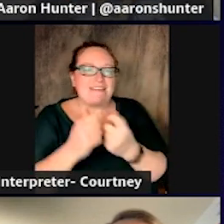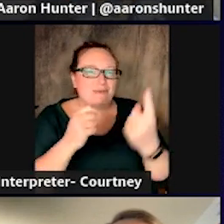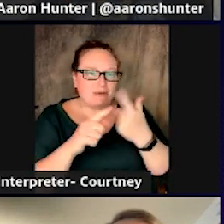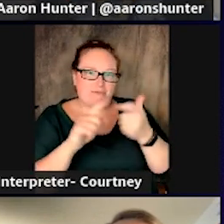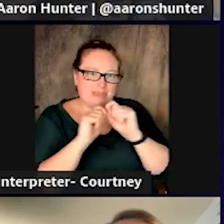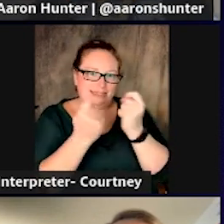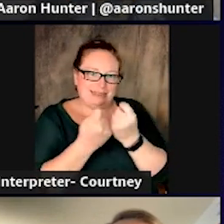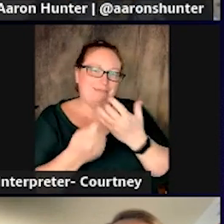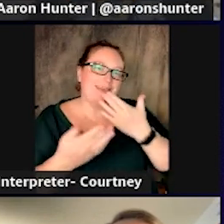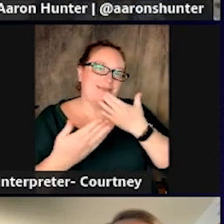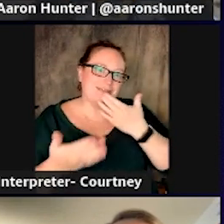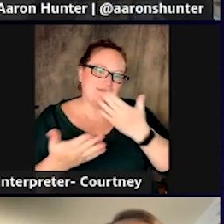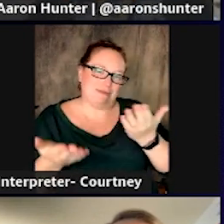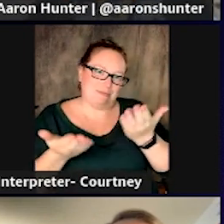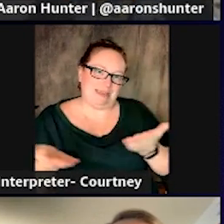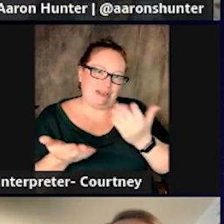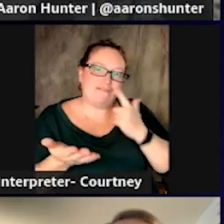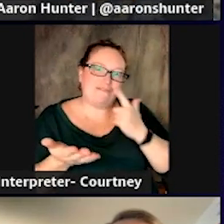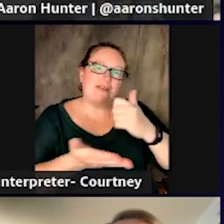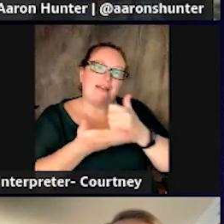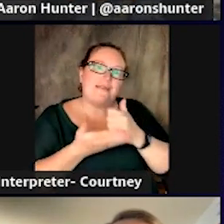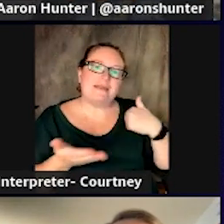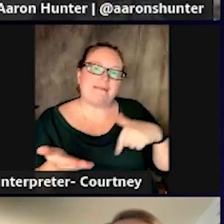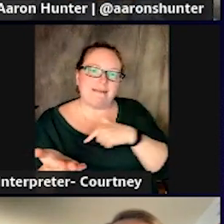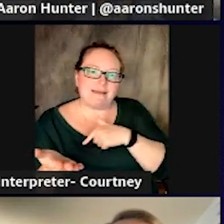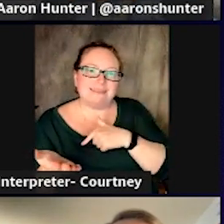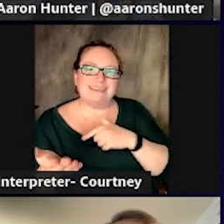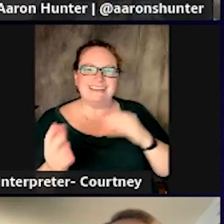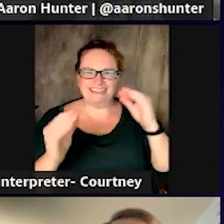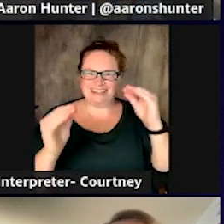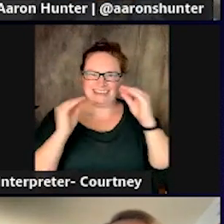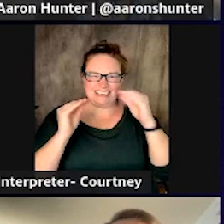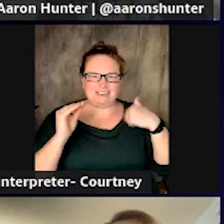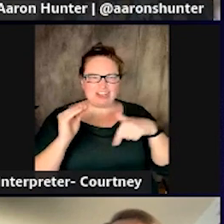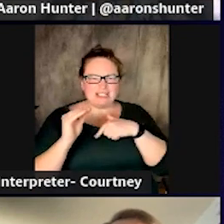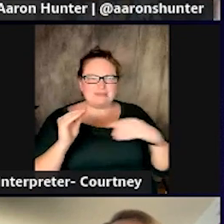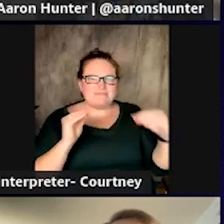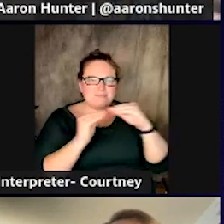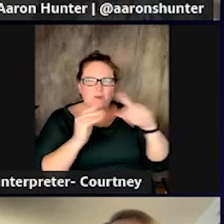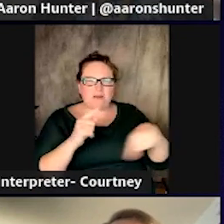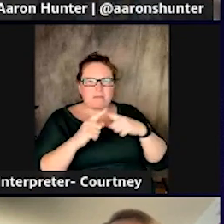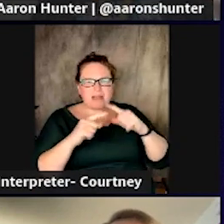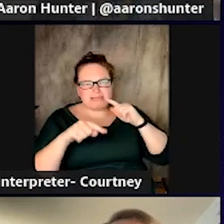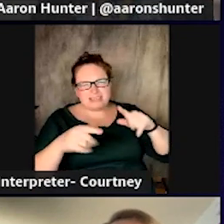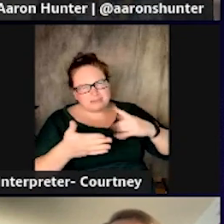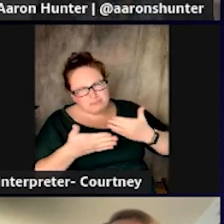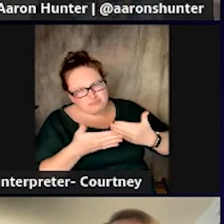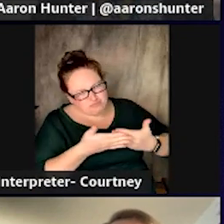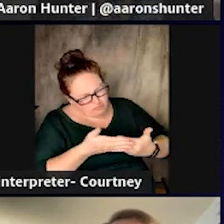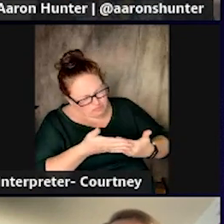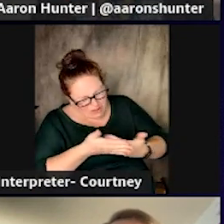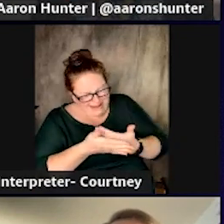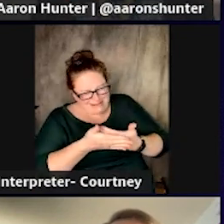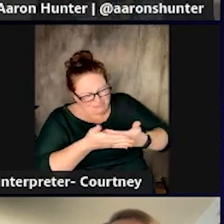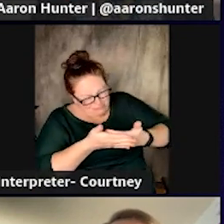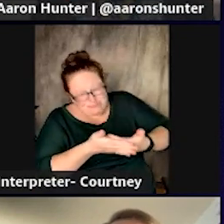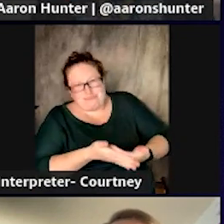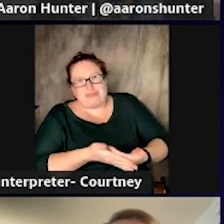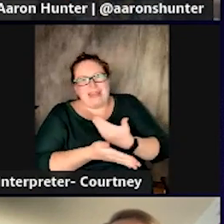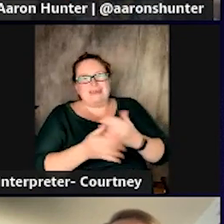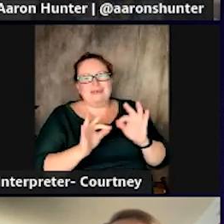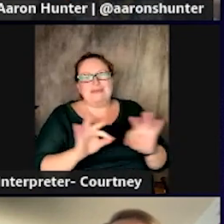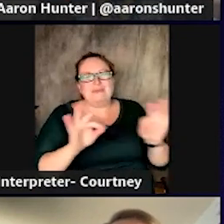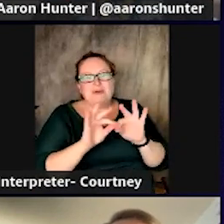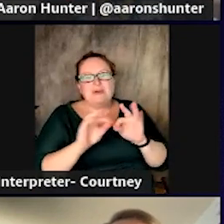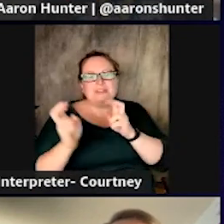for being here, for helping us out to teach us more about this brand new, super important topic